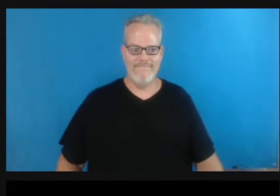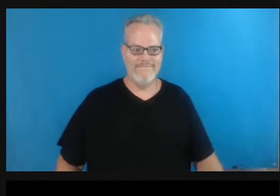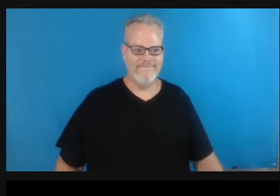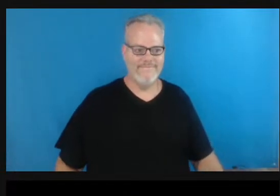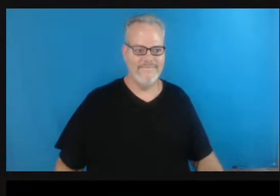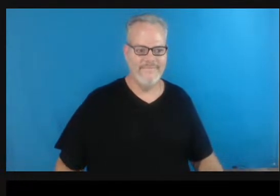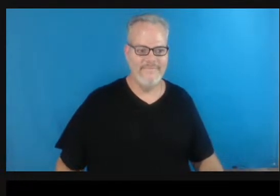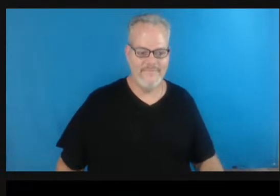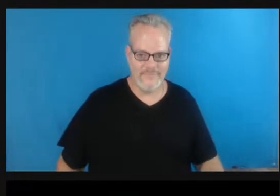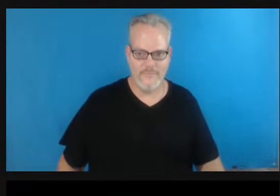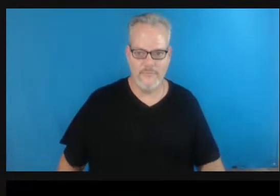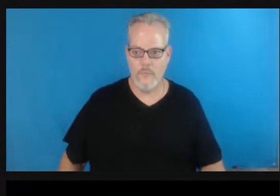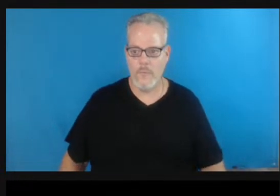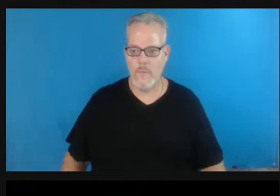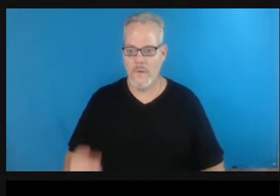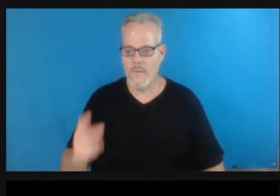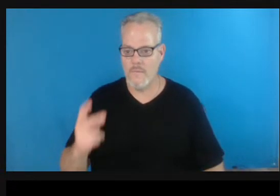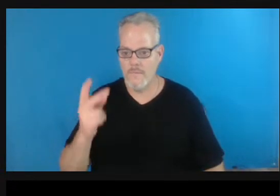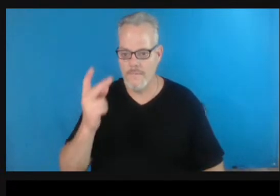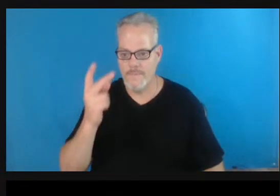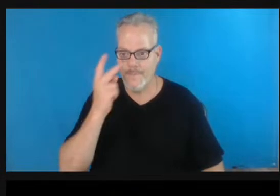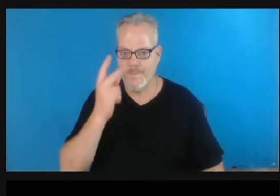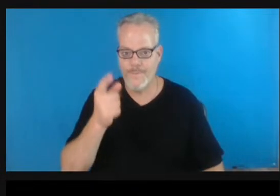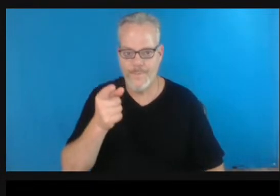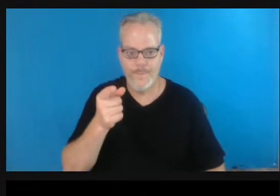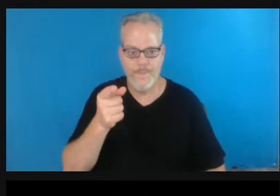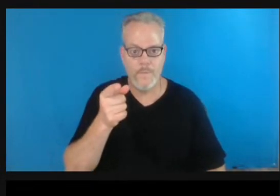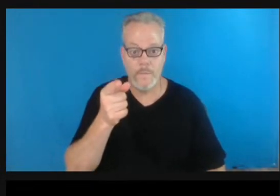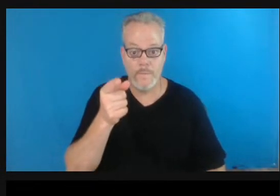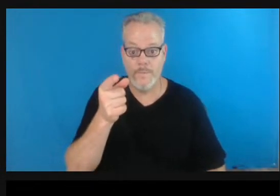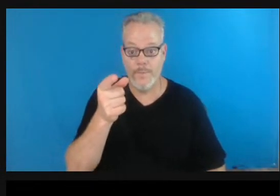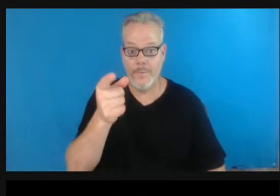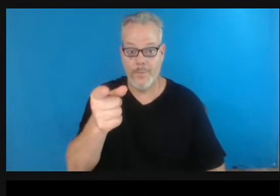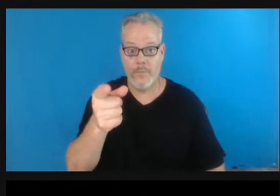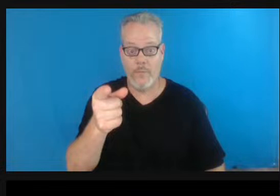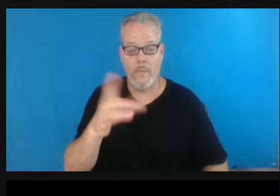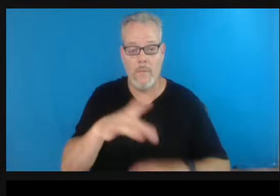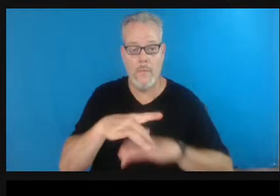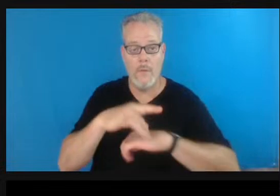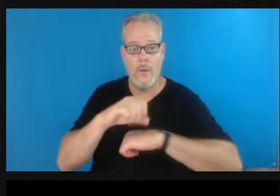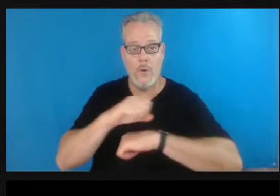So yeah, equilibrium based on the tilt as well there. So here's our earthquakes per